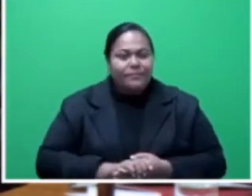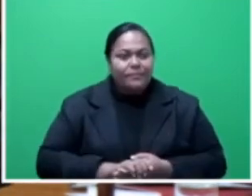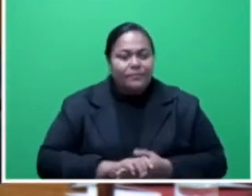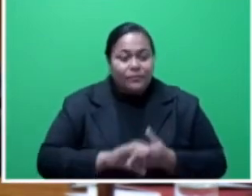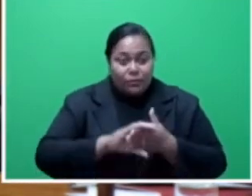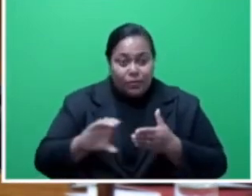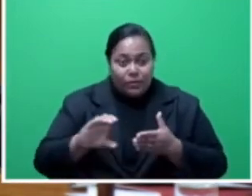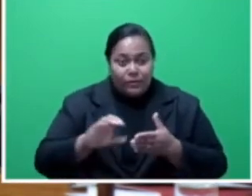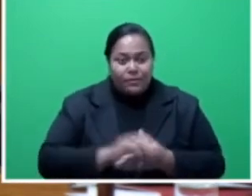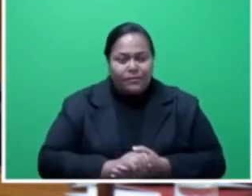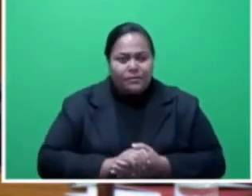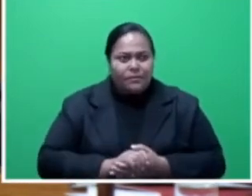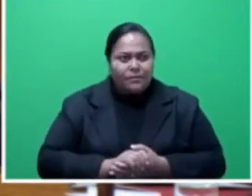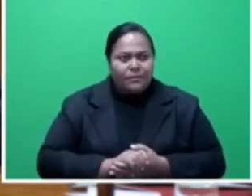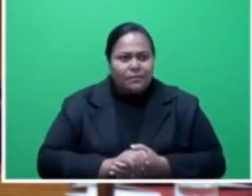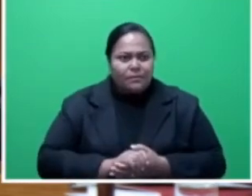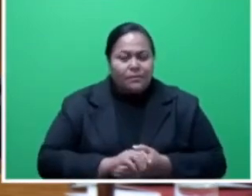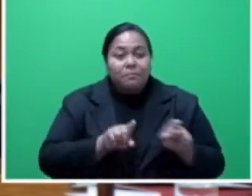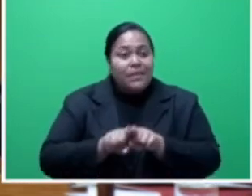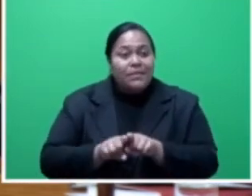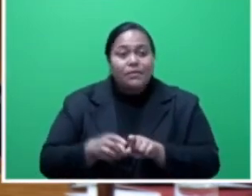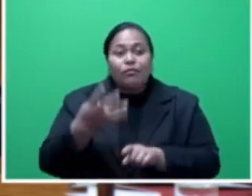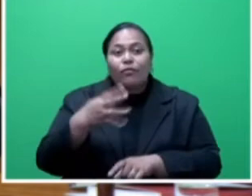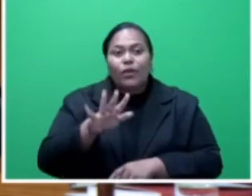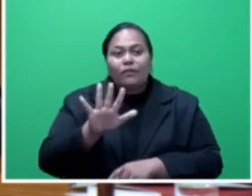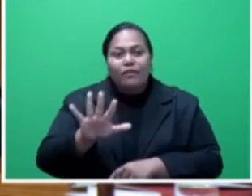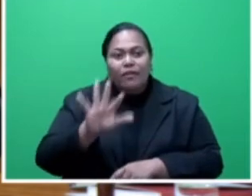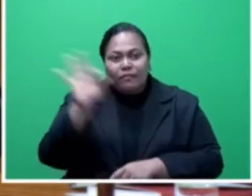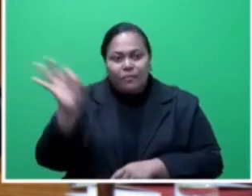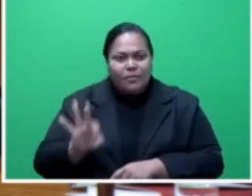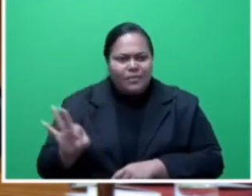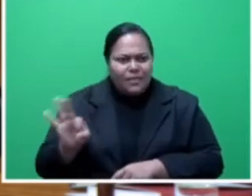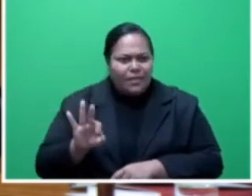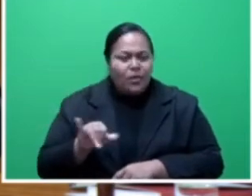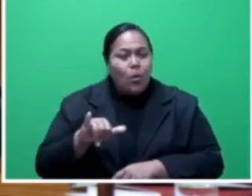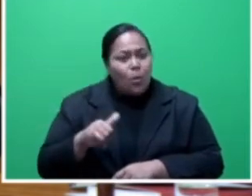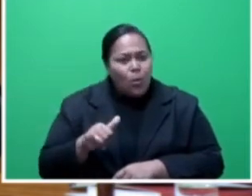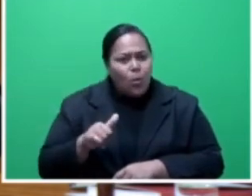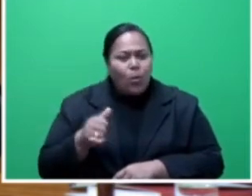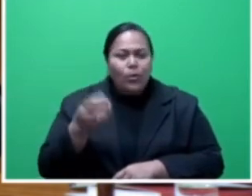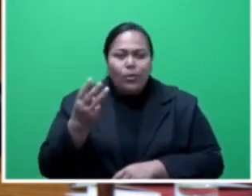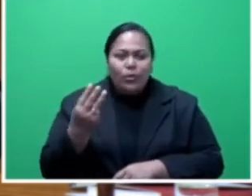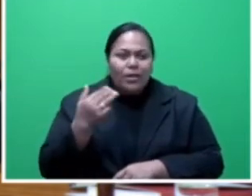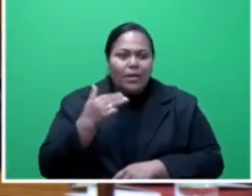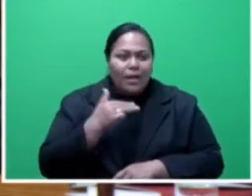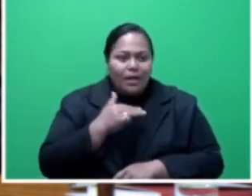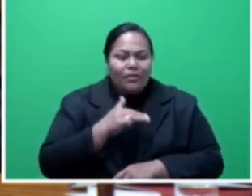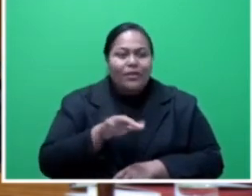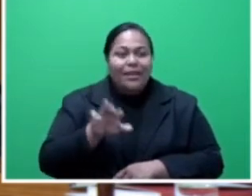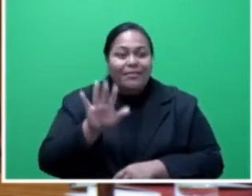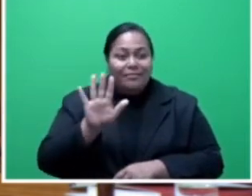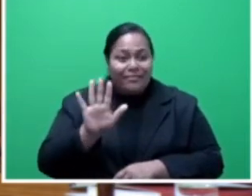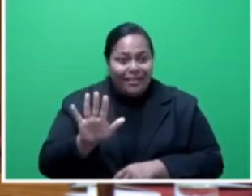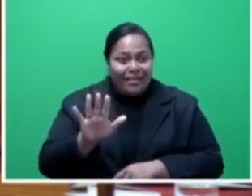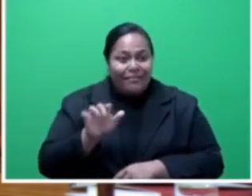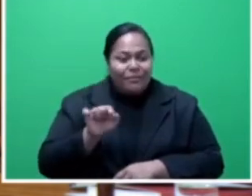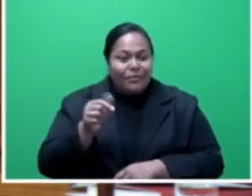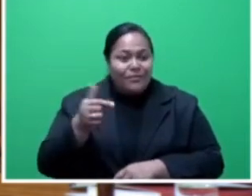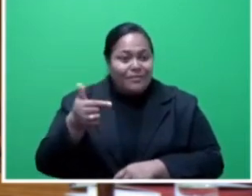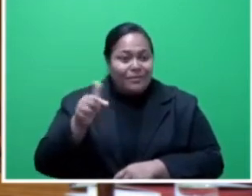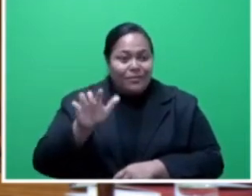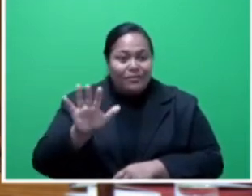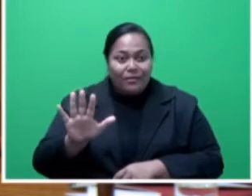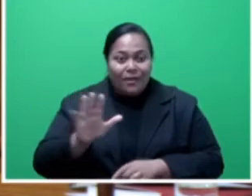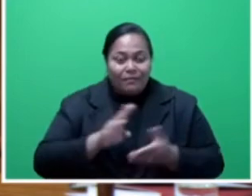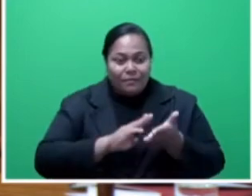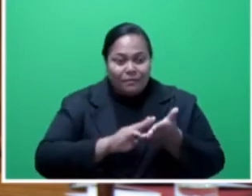20.45% of the FDB portfolio, worth 305.75 million. The committee recommends that the